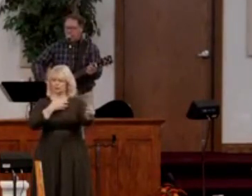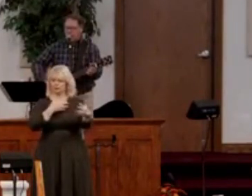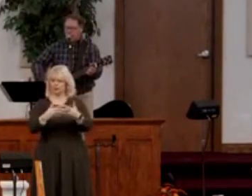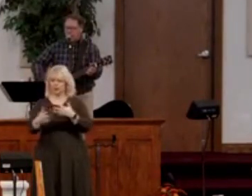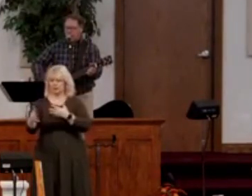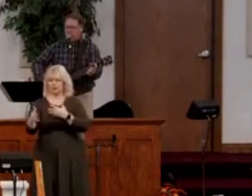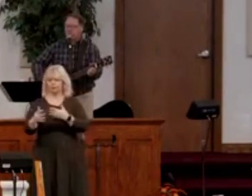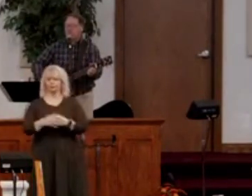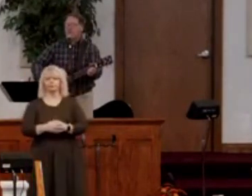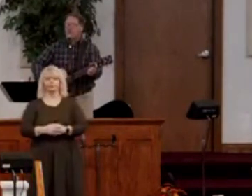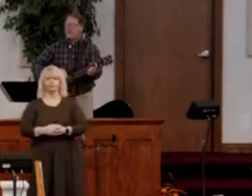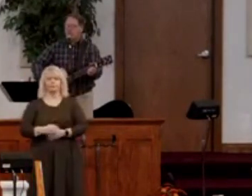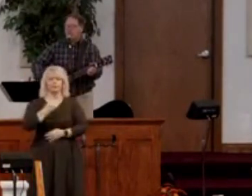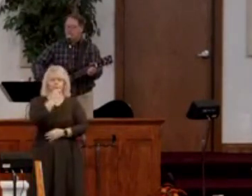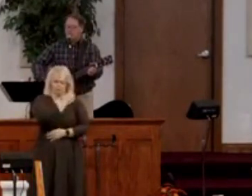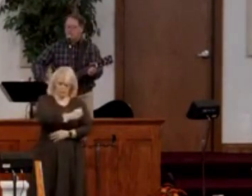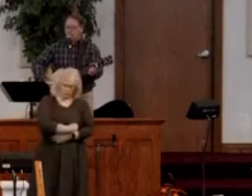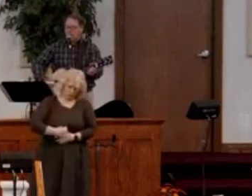his feet,